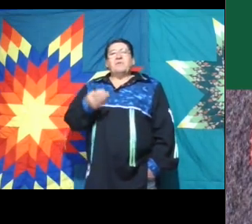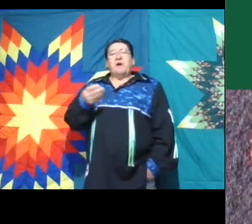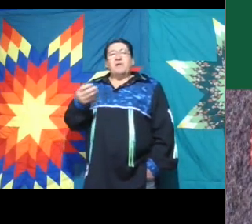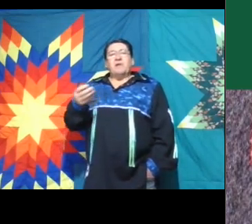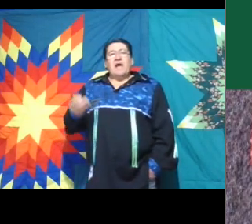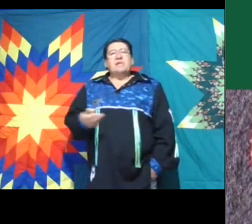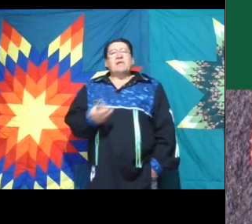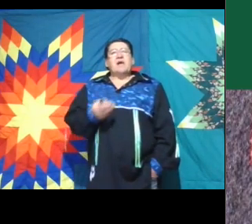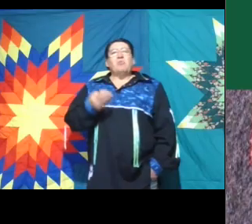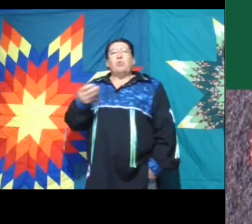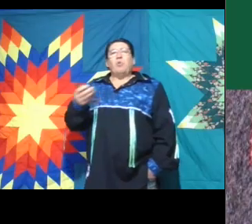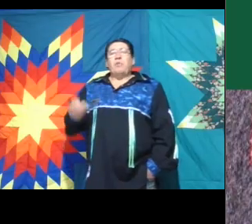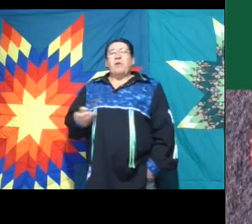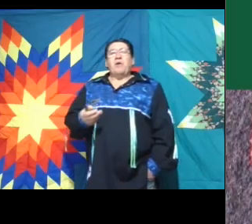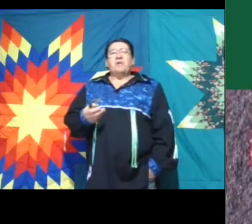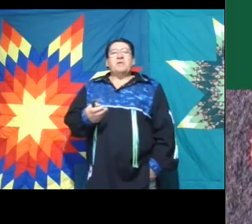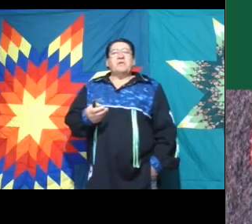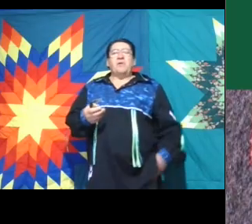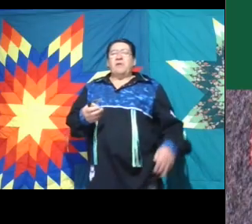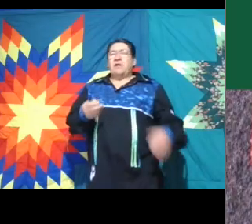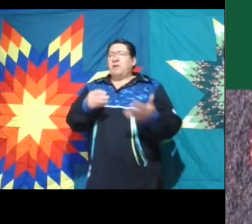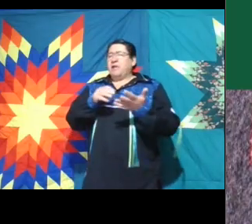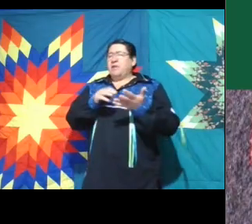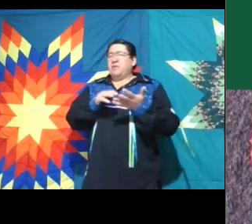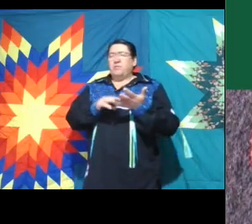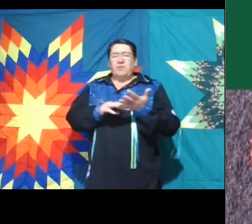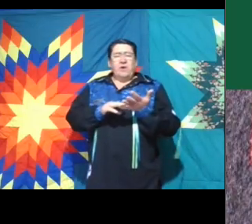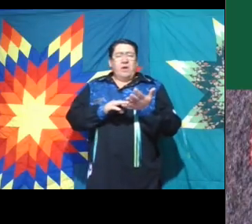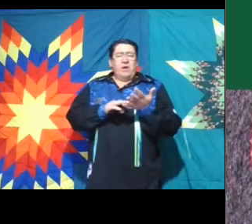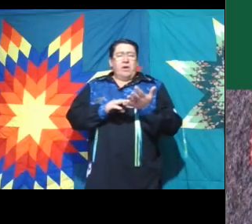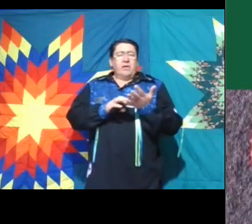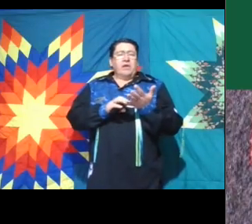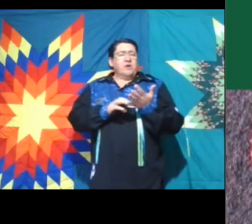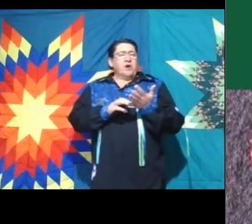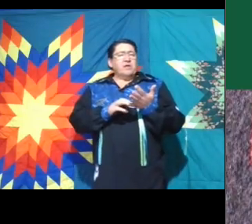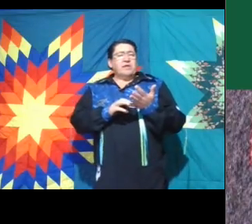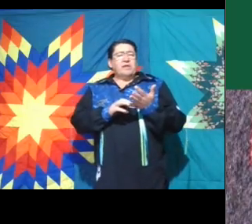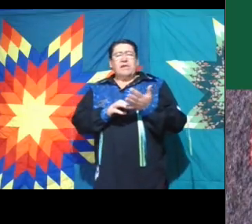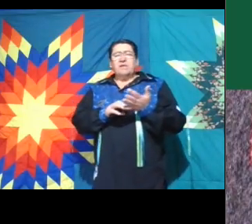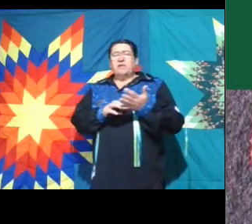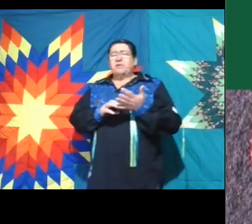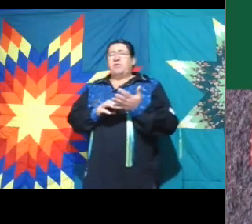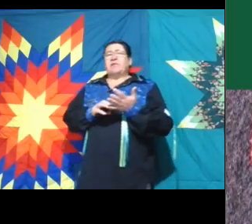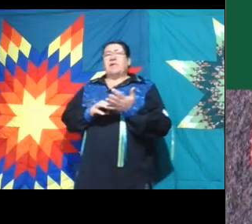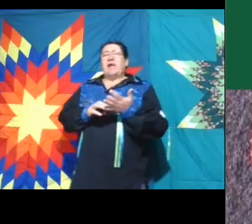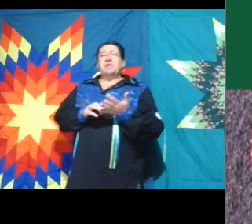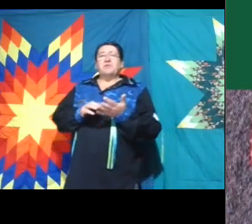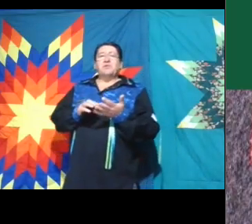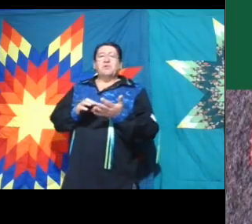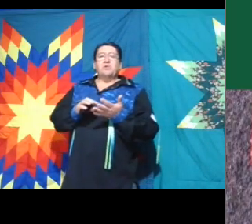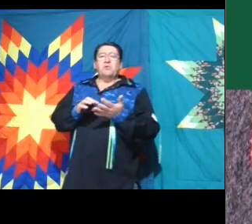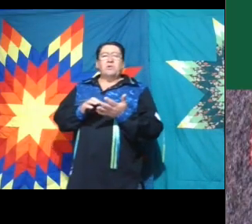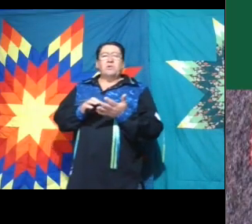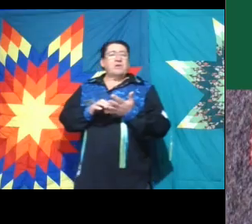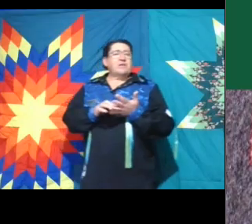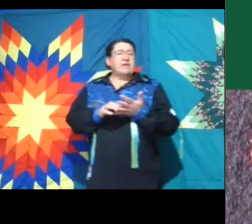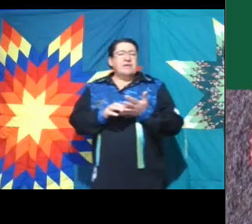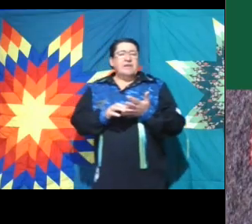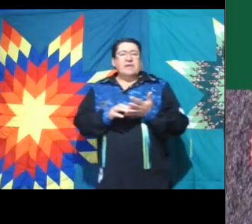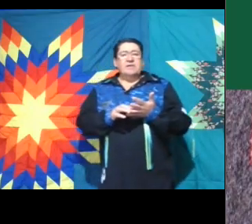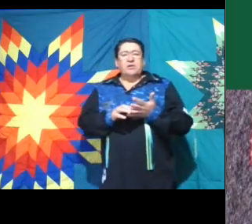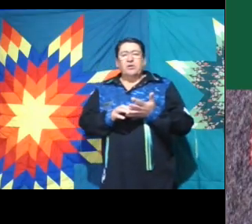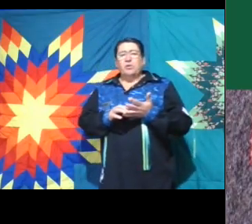Hopefully, if you saw the last couple webinars, you know that's like through the atrocities such as residential school or